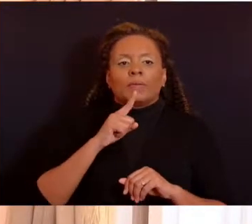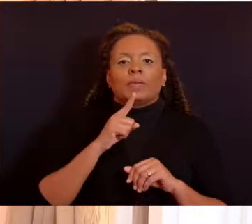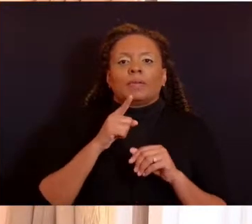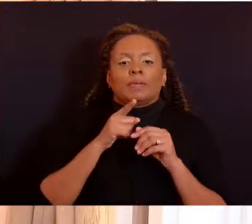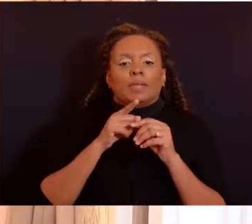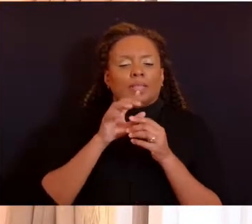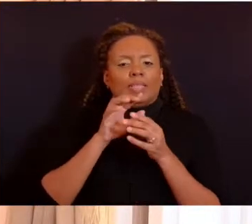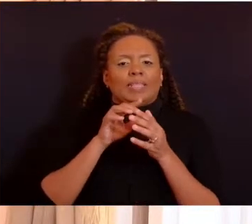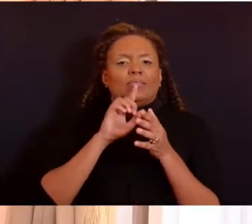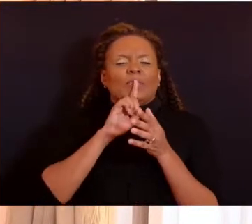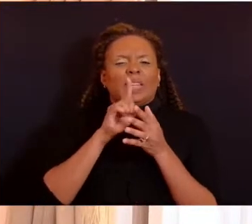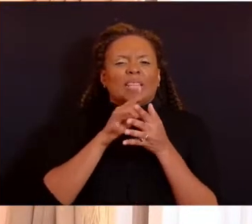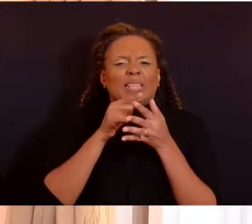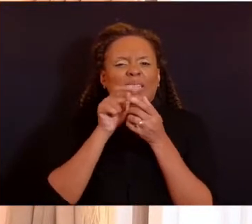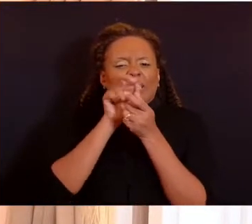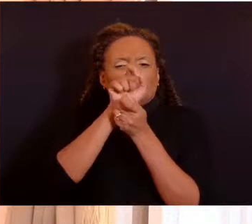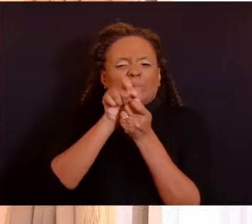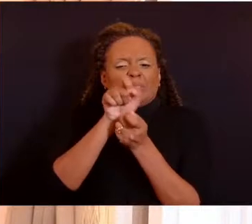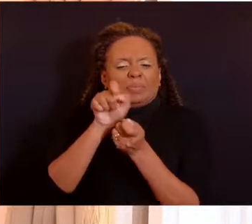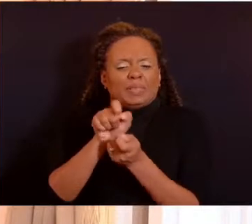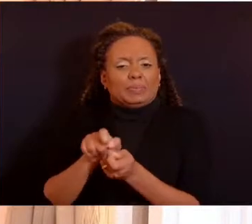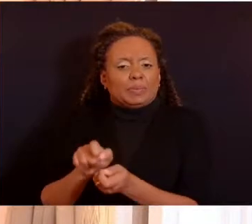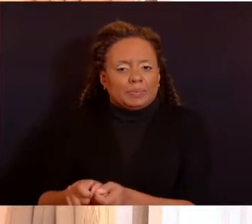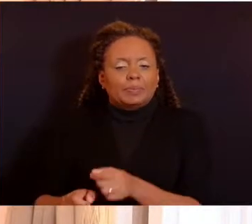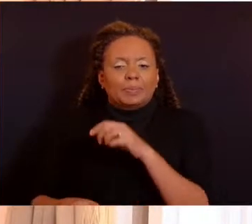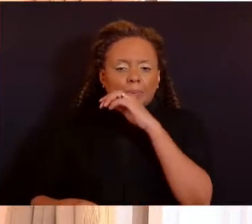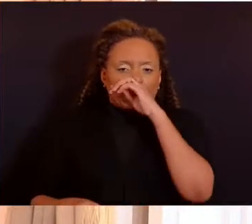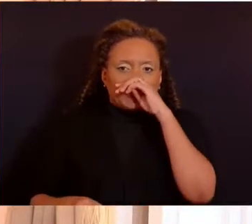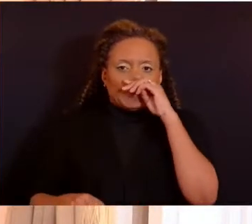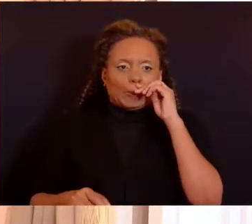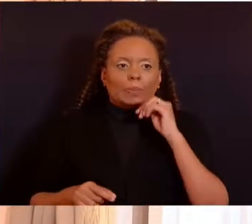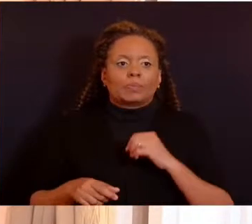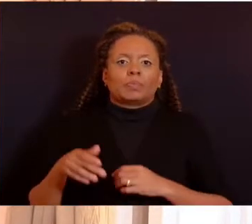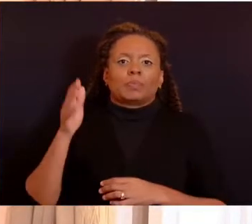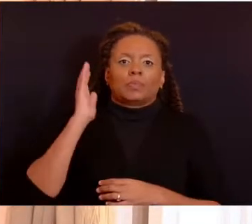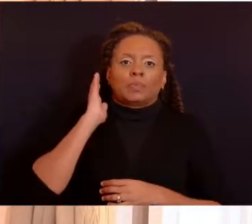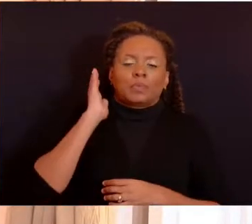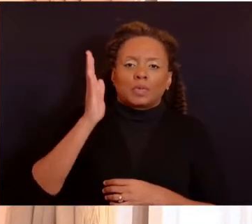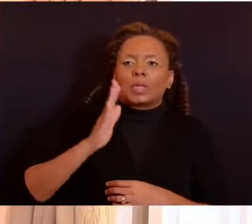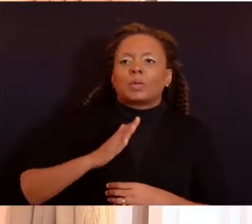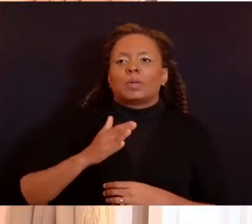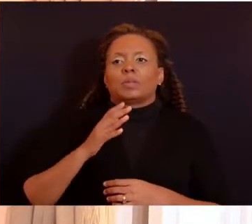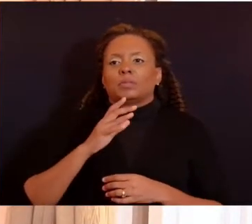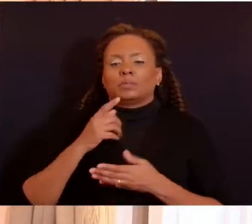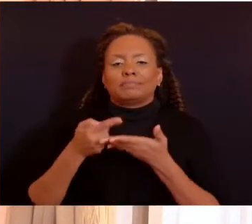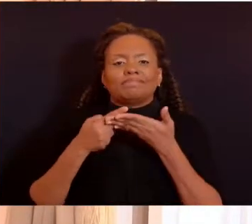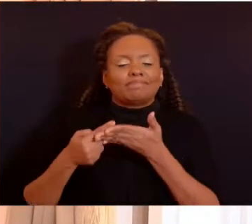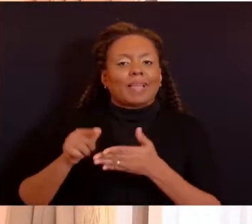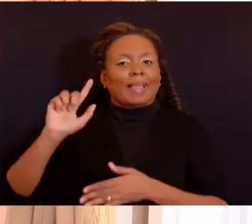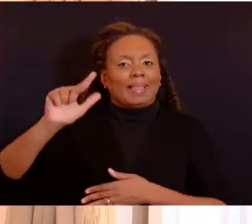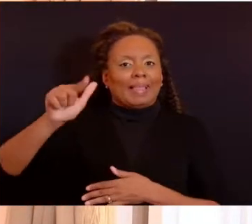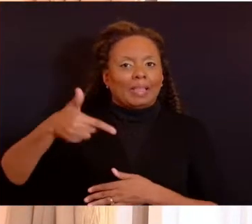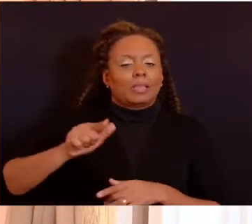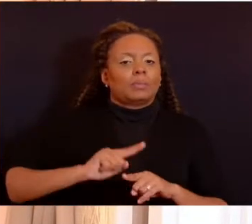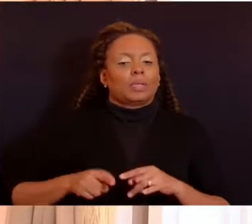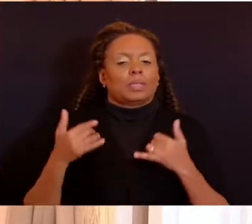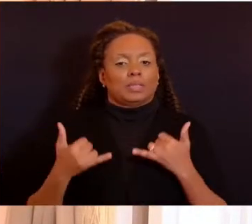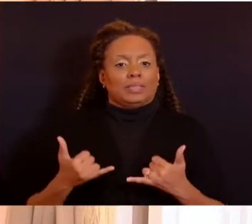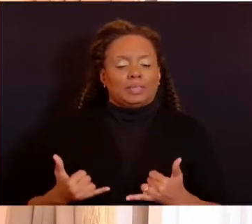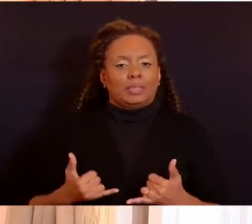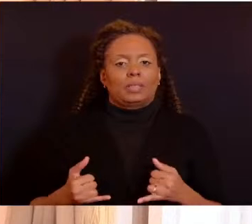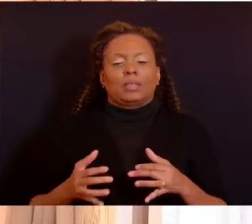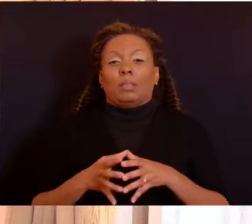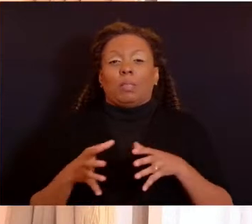we appreciate that. And I think that you're going to have to talk the country through these things on an ongoing basis. But today, a lot of damage